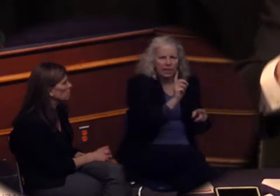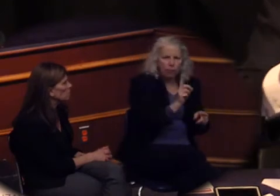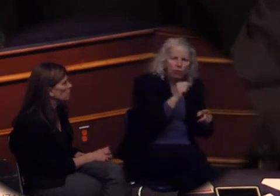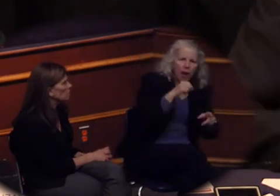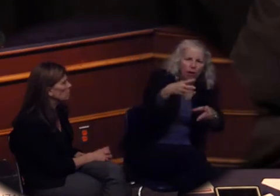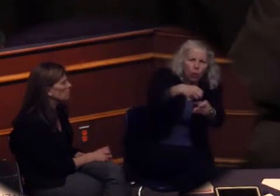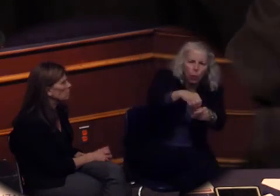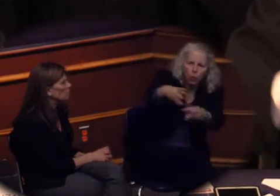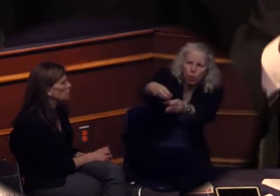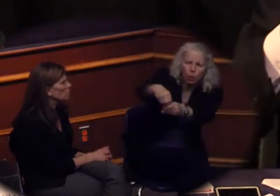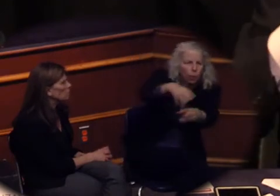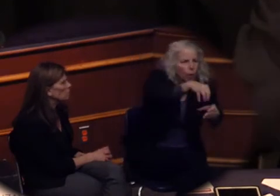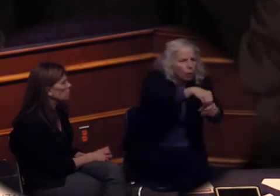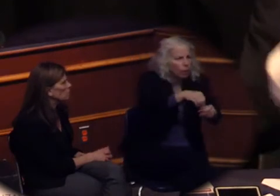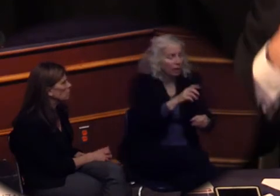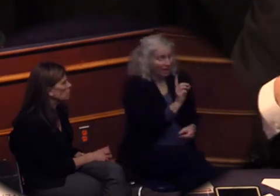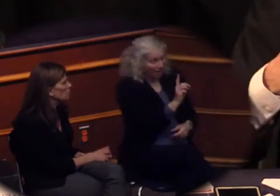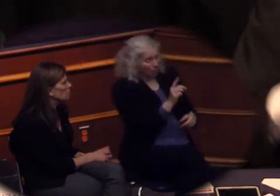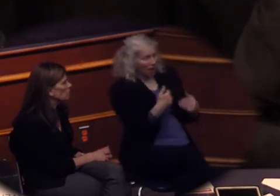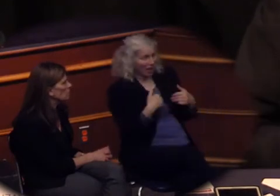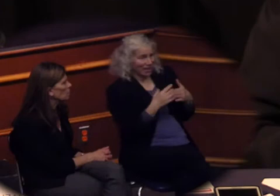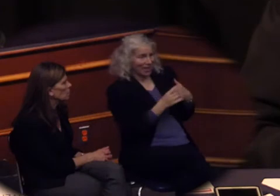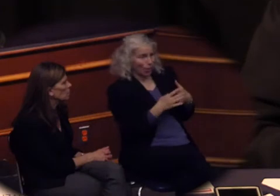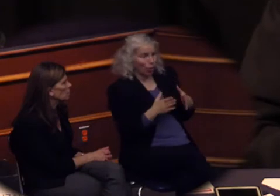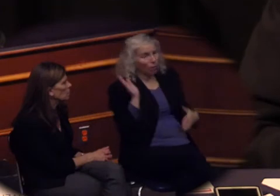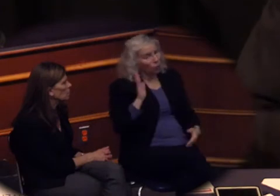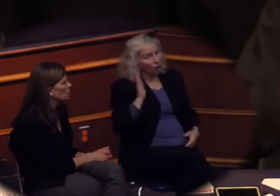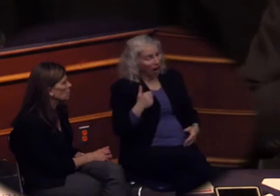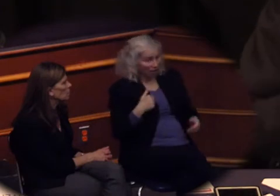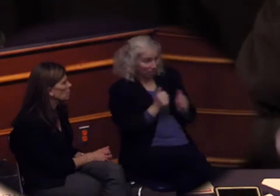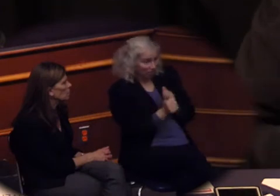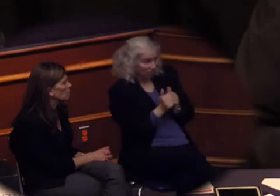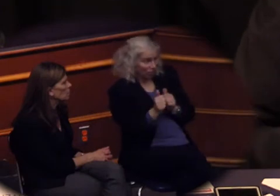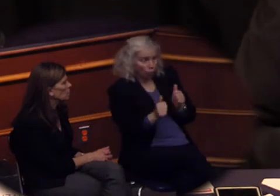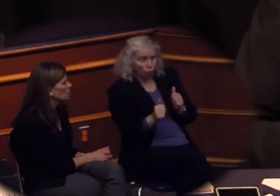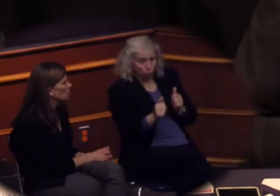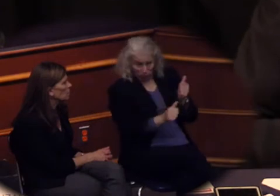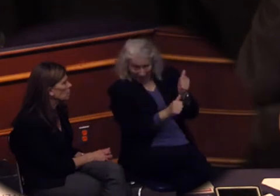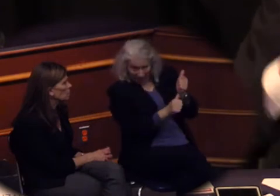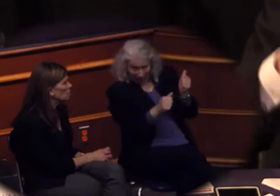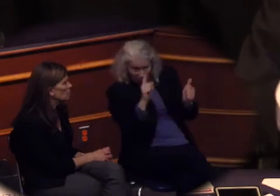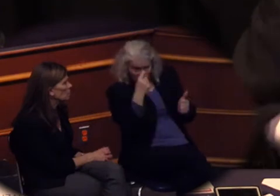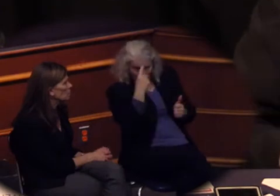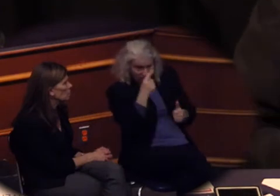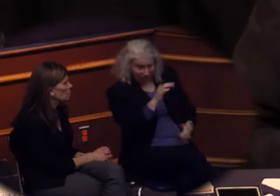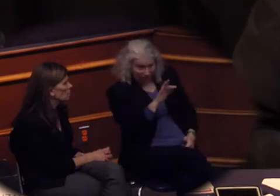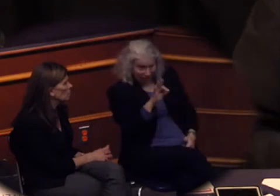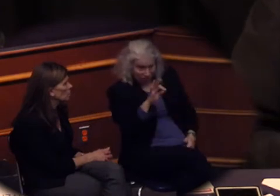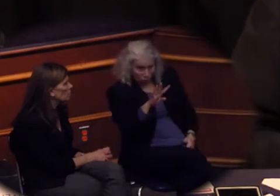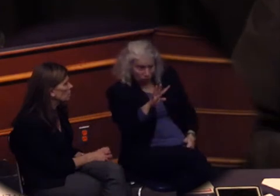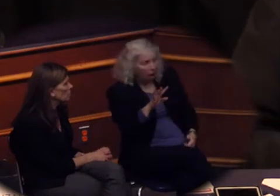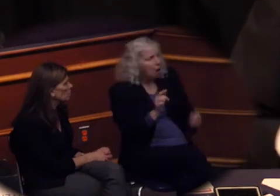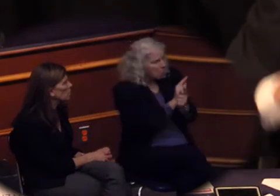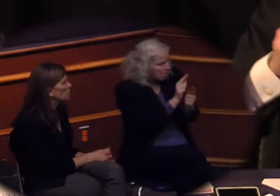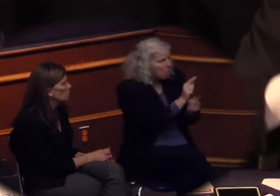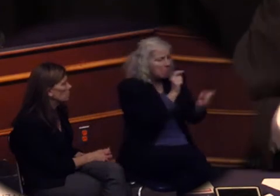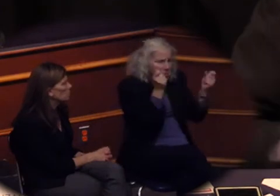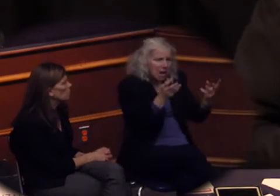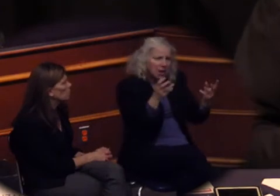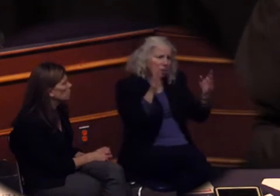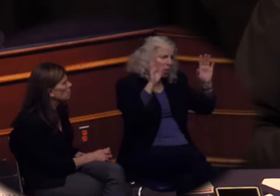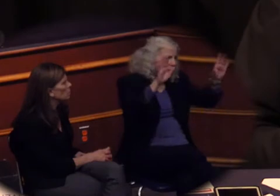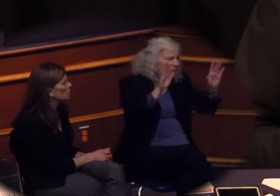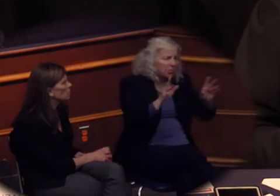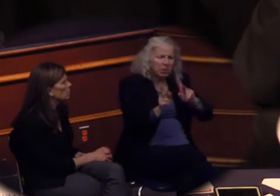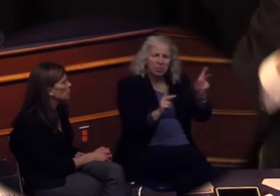The Democratic Party has leaders who, when I ran for lieutenant governor in 1994, I met a great many wonderful people who were chairs